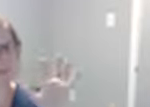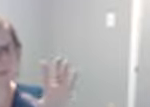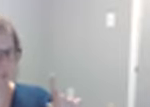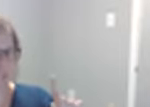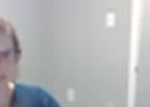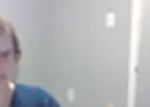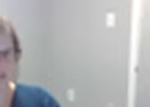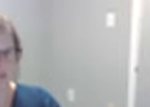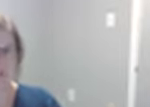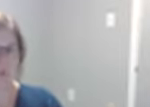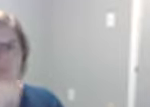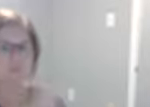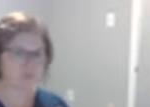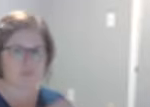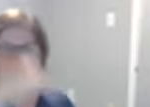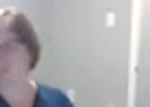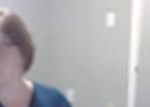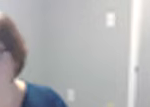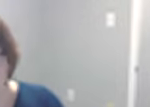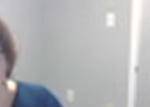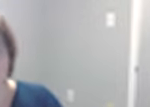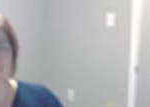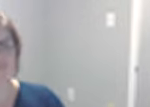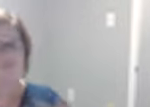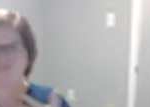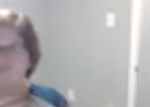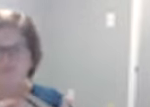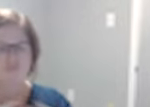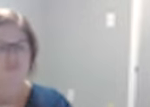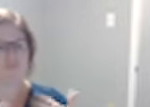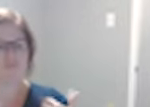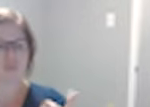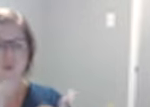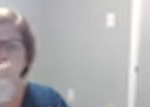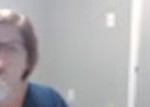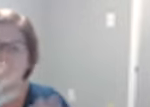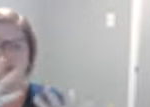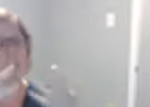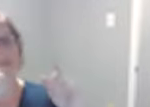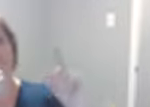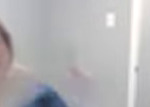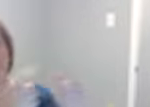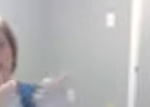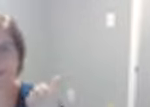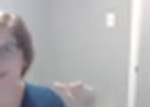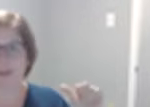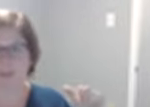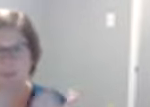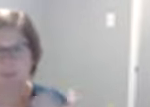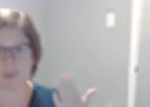only women, but also guy, and then who wanna be anything, not only an astronaut, but also any your